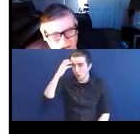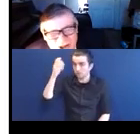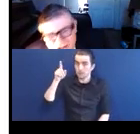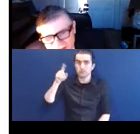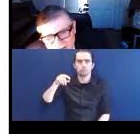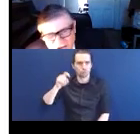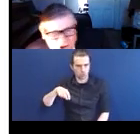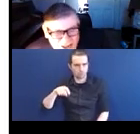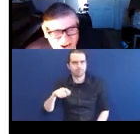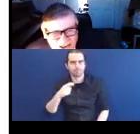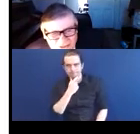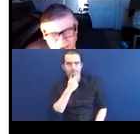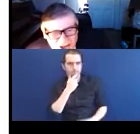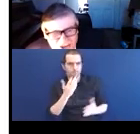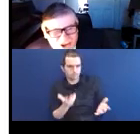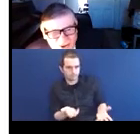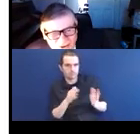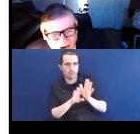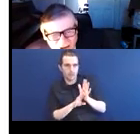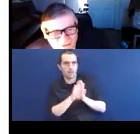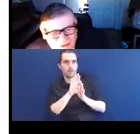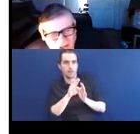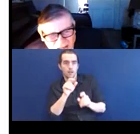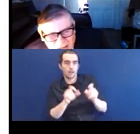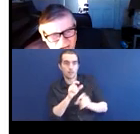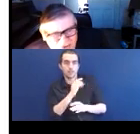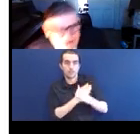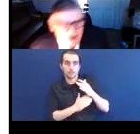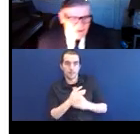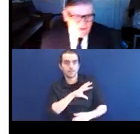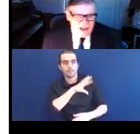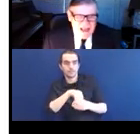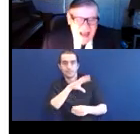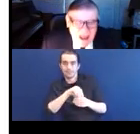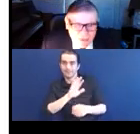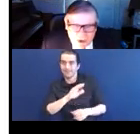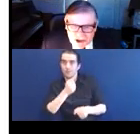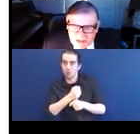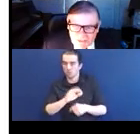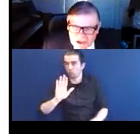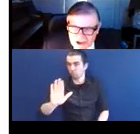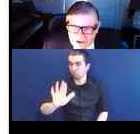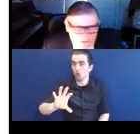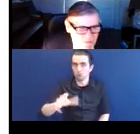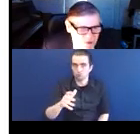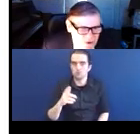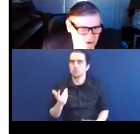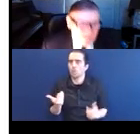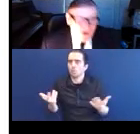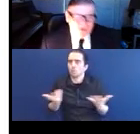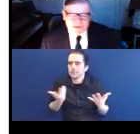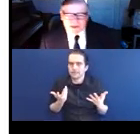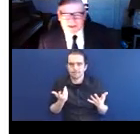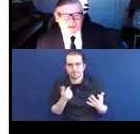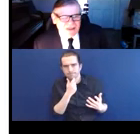on. So you can either answer for your country or for a low and middle income country know of. And what should governments do to improve the